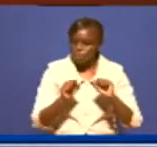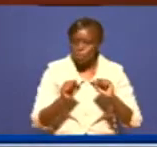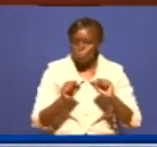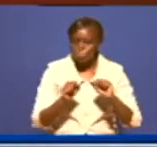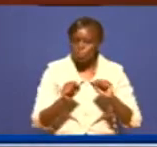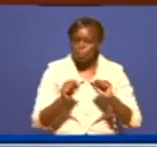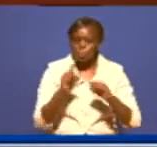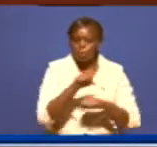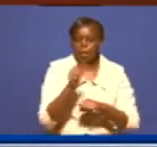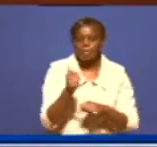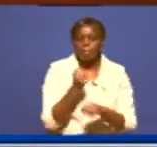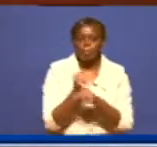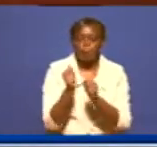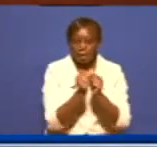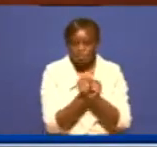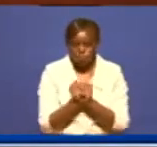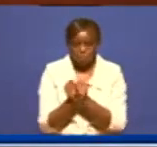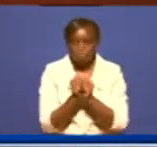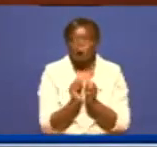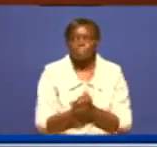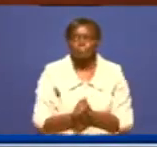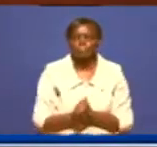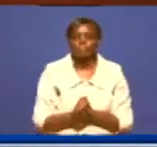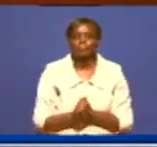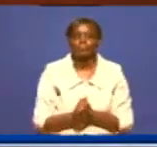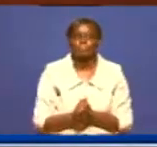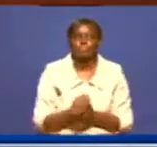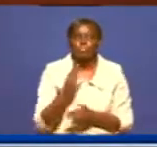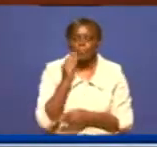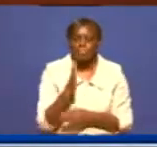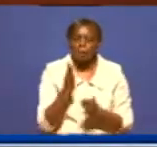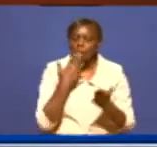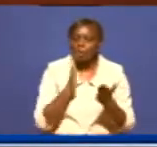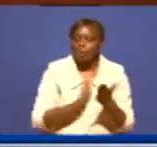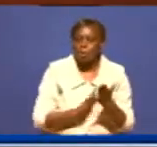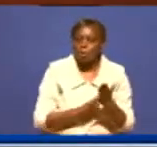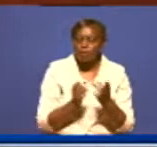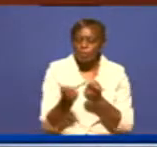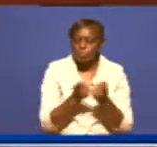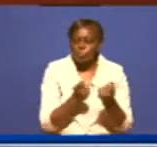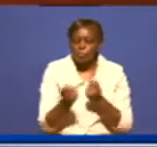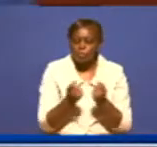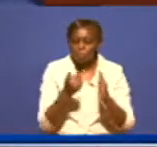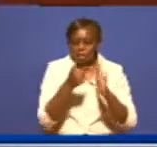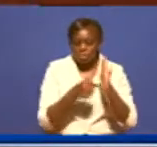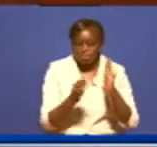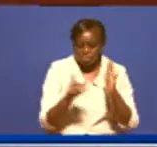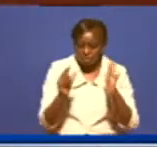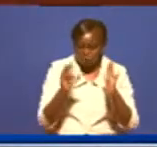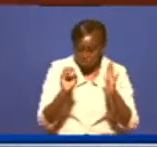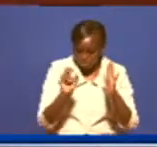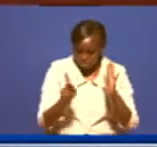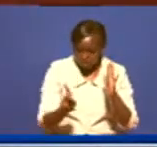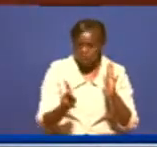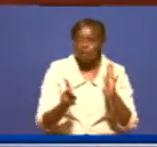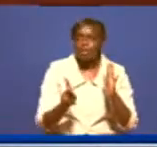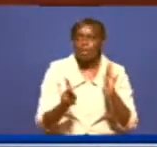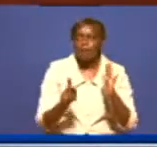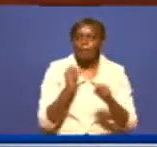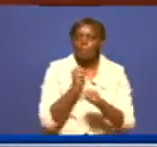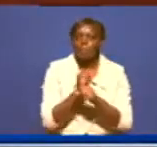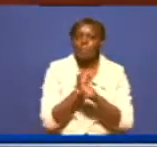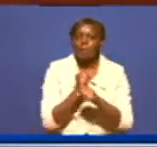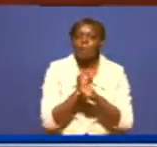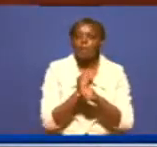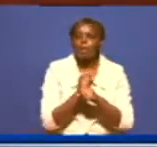other. I think, Madam Speaker, a few comments about this. Is a straightforward bill. These are things that has been done in terms